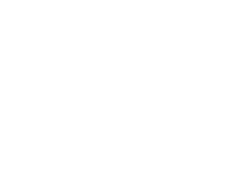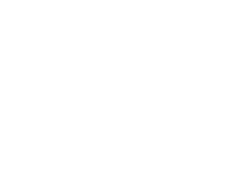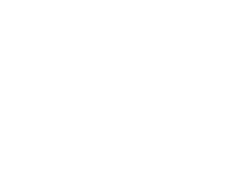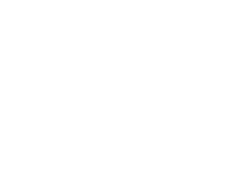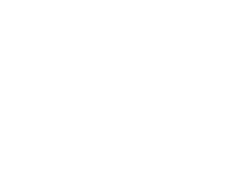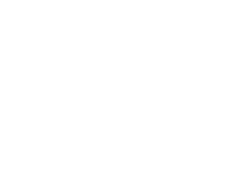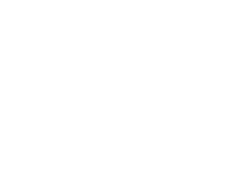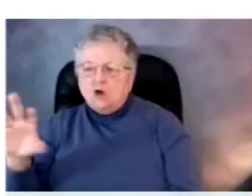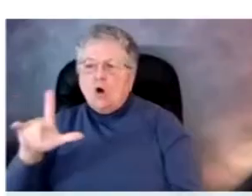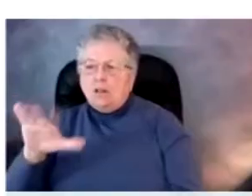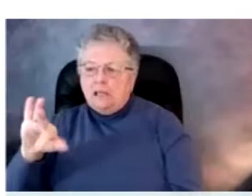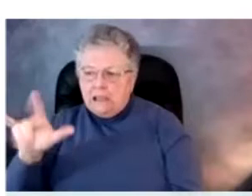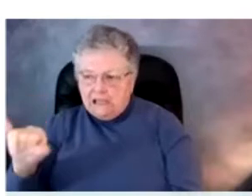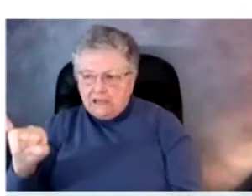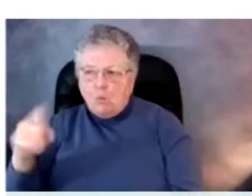series sponsor, Waymo.